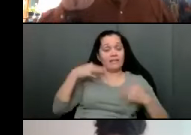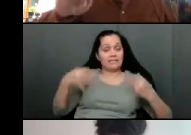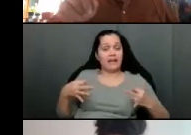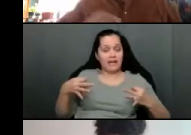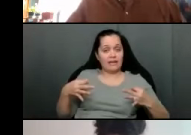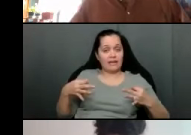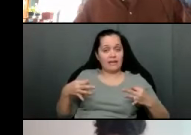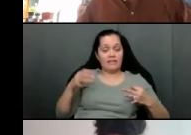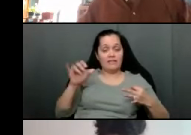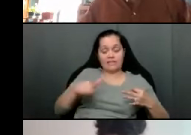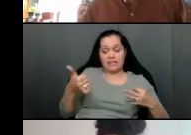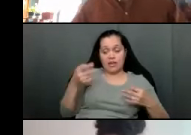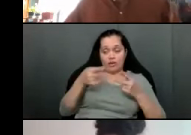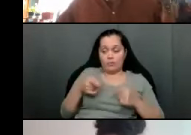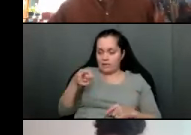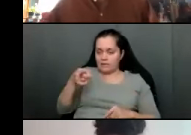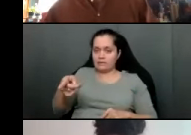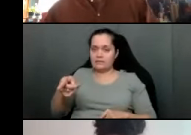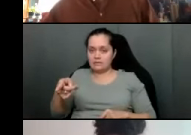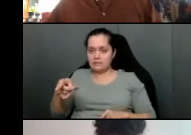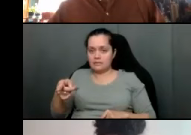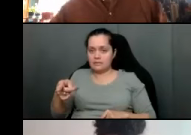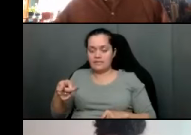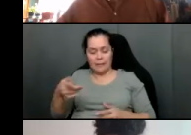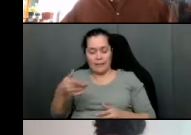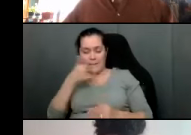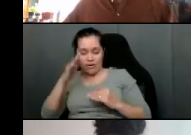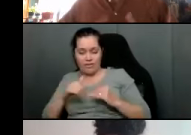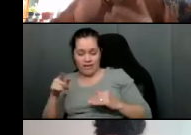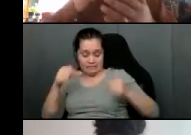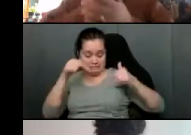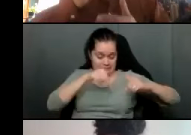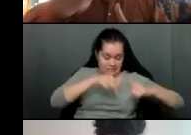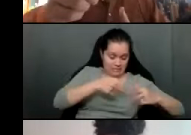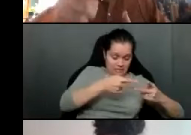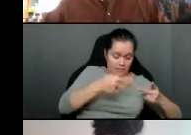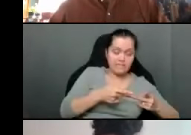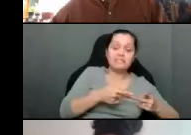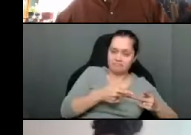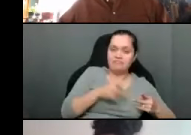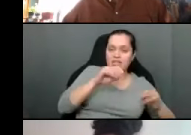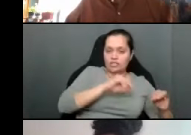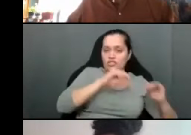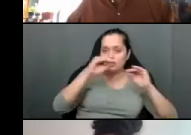the other place is quite a bit better than where I live now, okay, then I should move and go to that